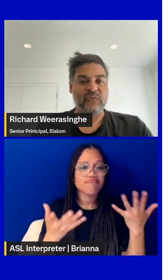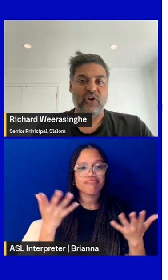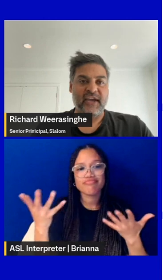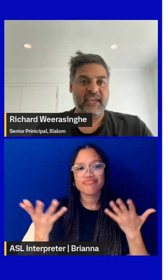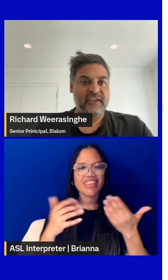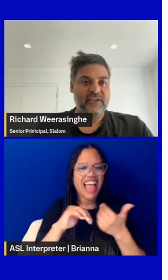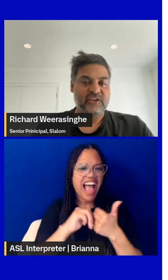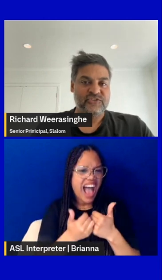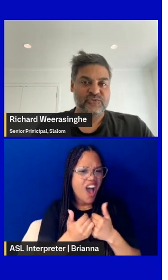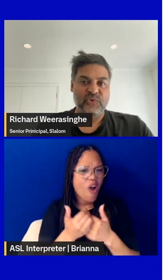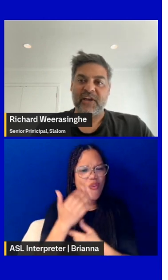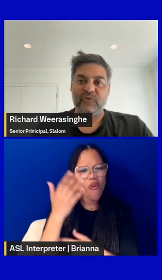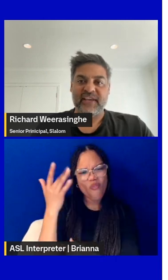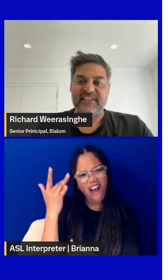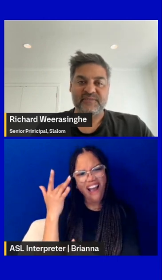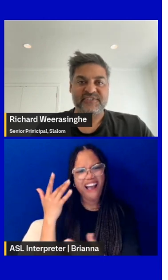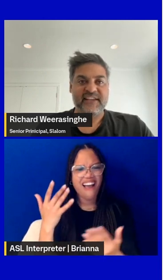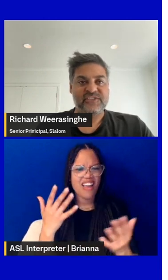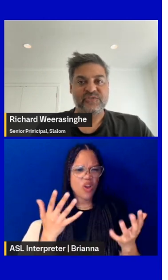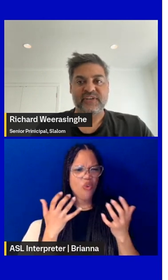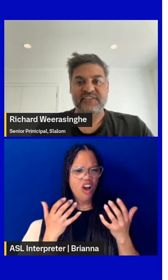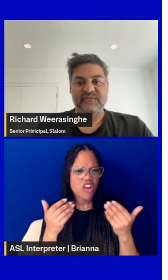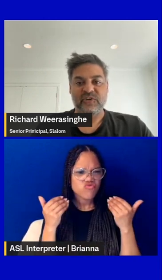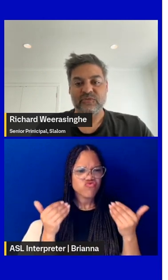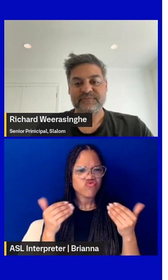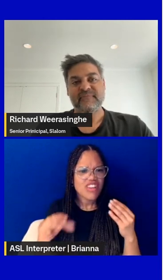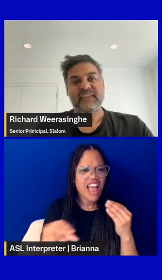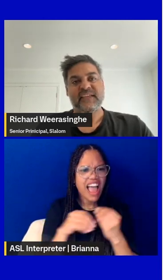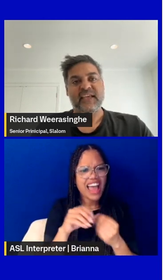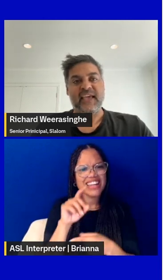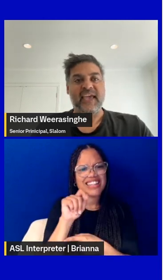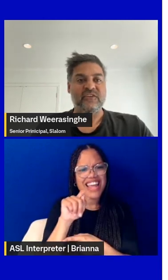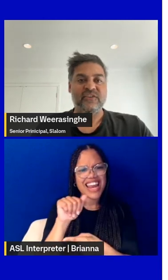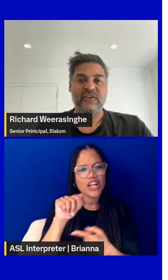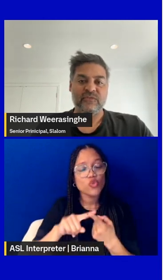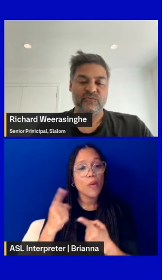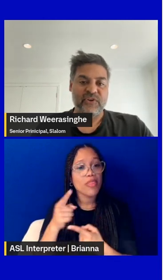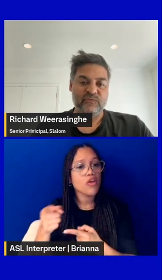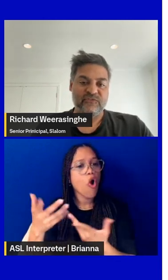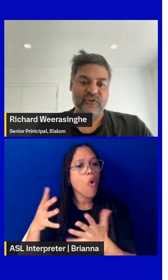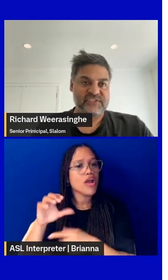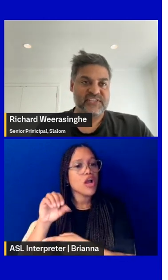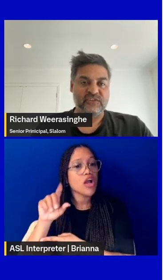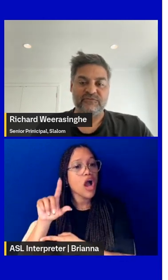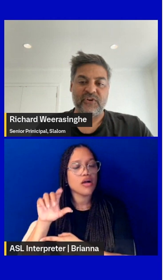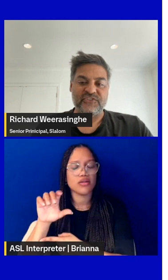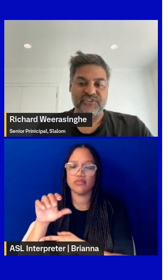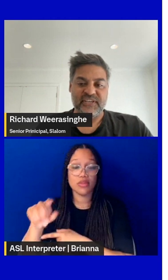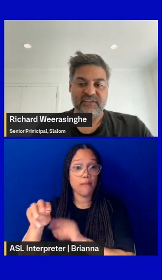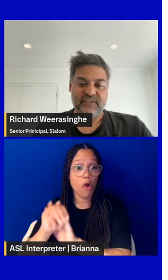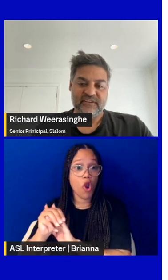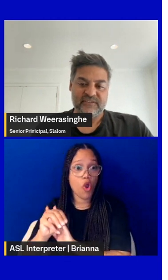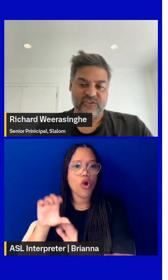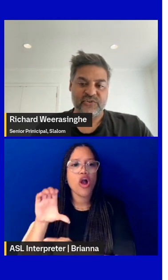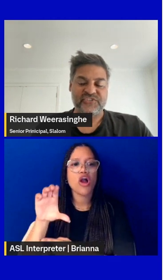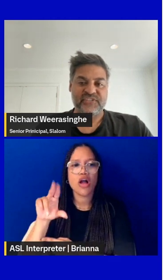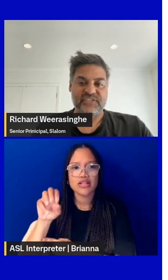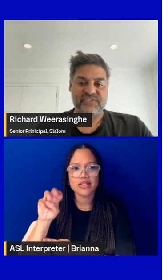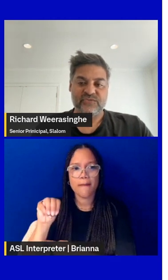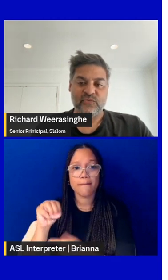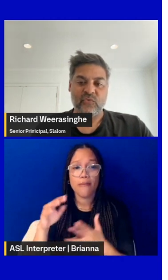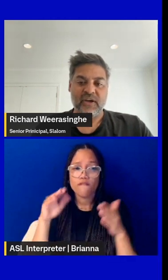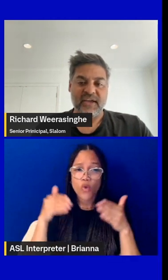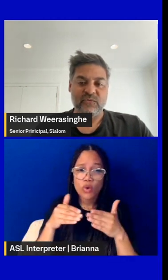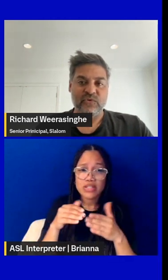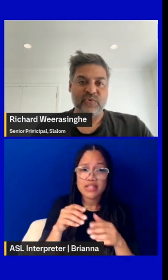how and why we might want to add some data to a custom model, and we're focusing on fine tuning, the question